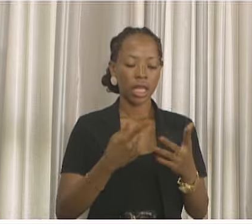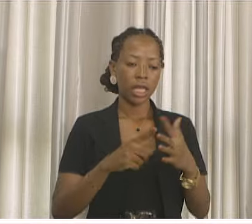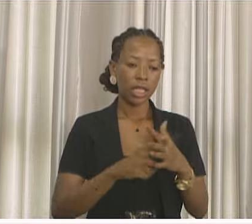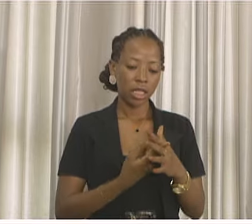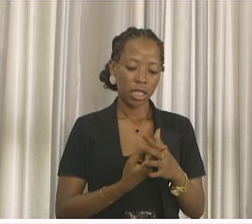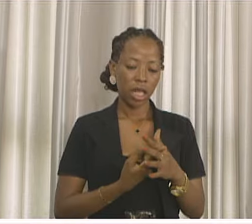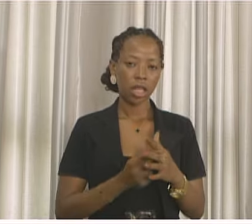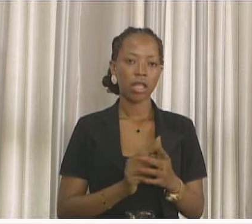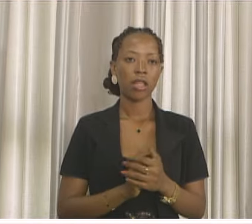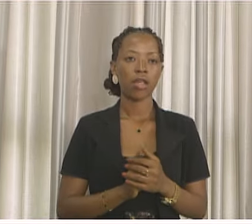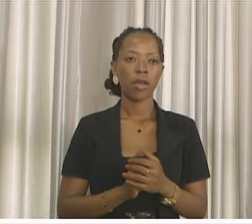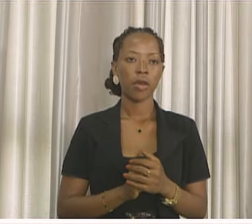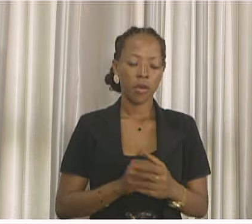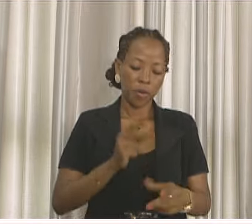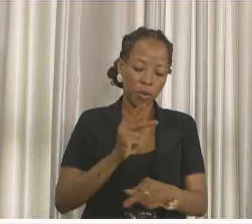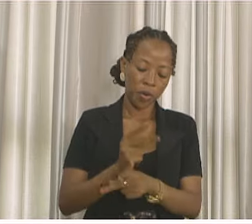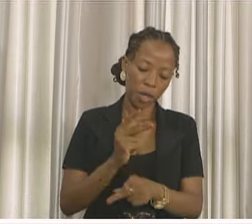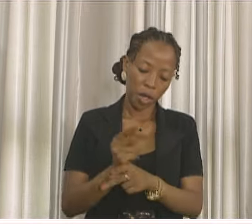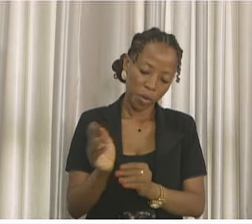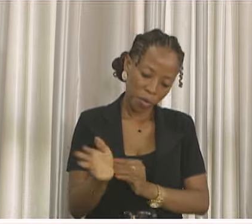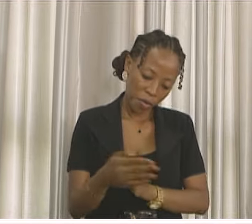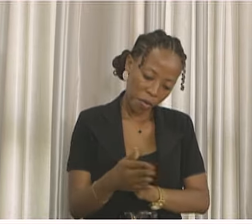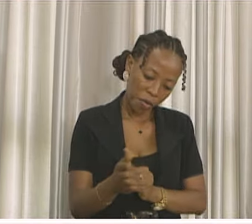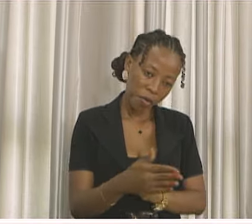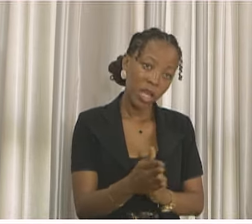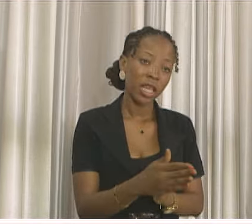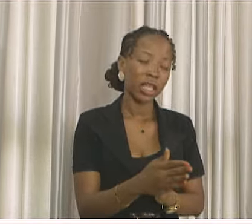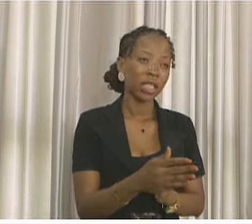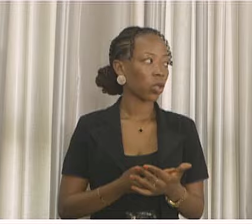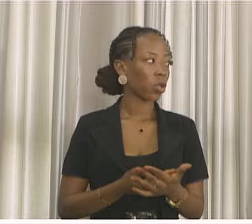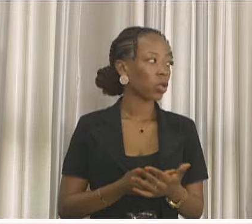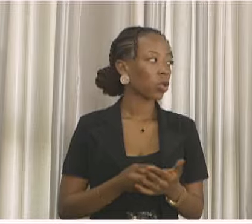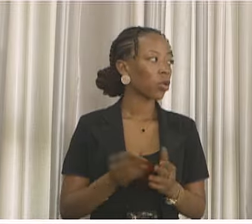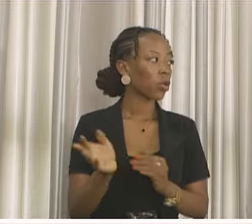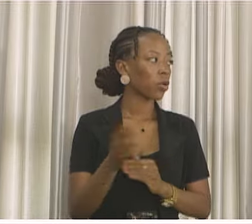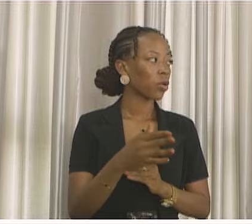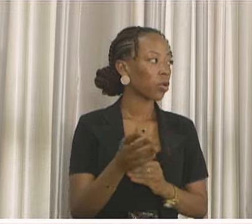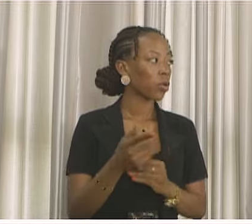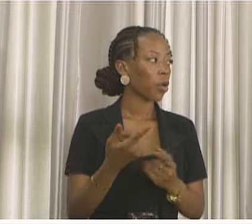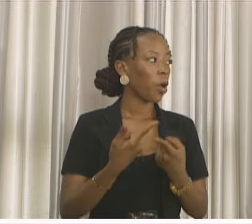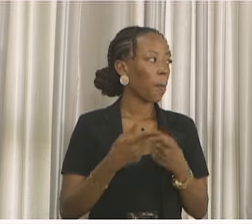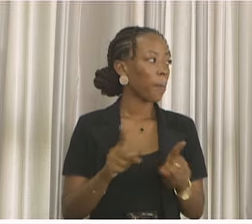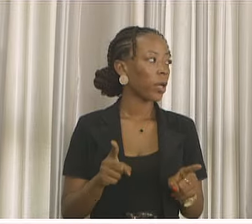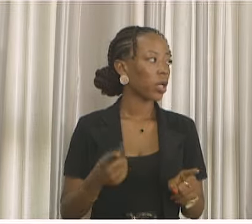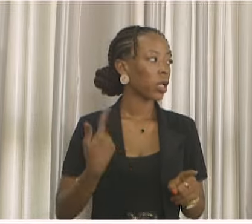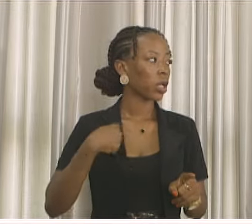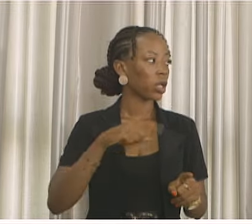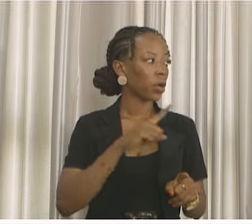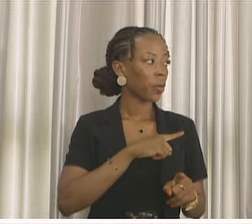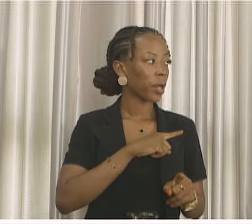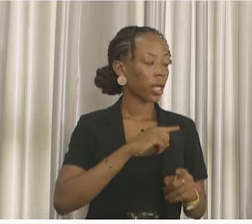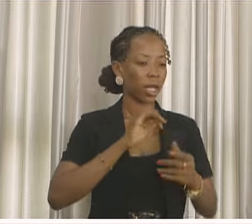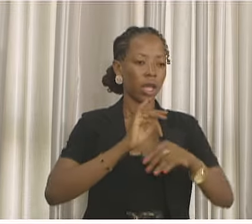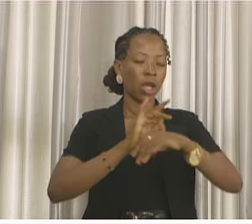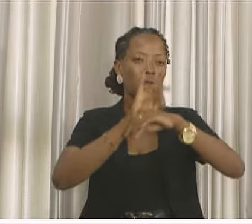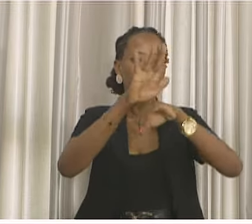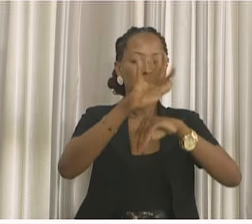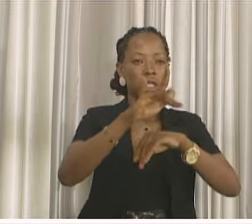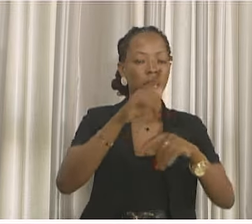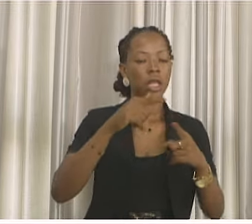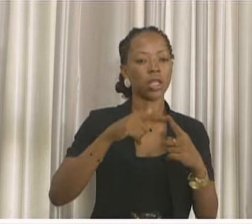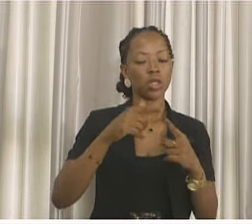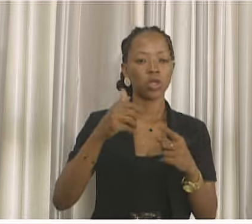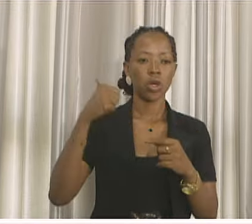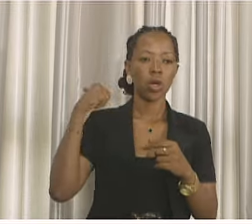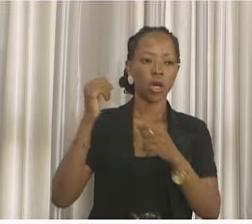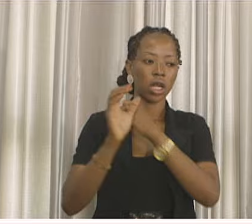that, for also raise we GDP. But we cannot export the fish to the